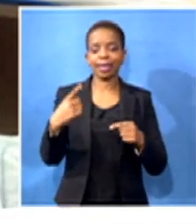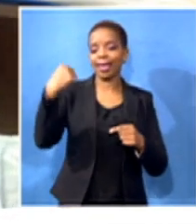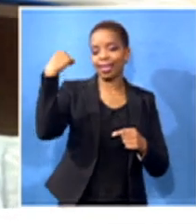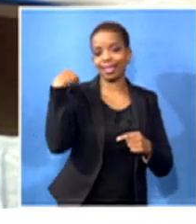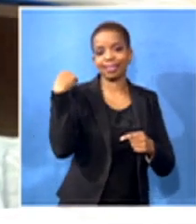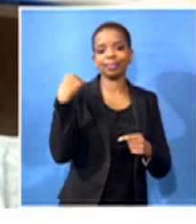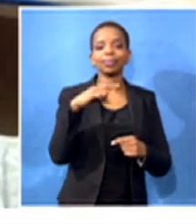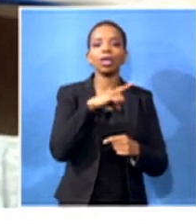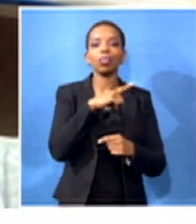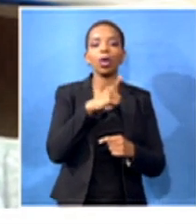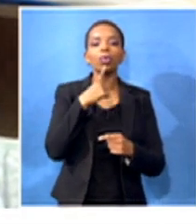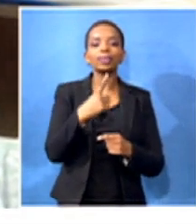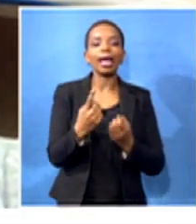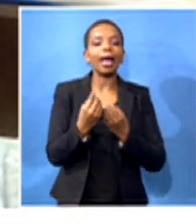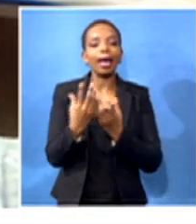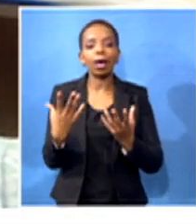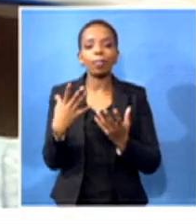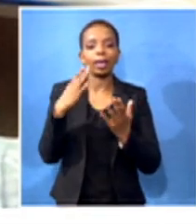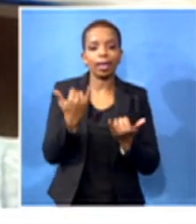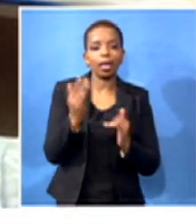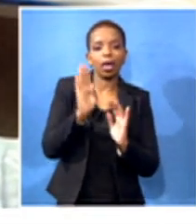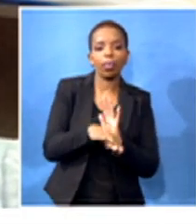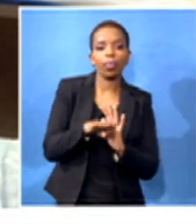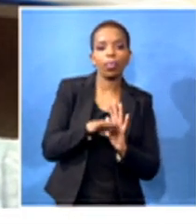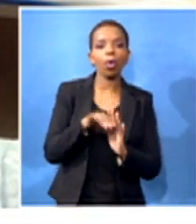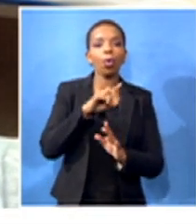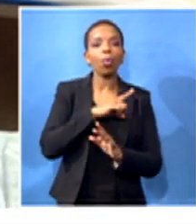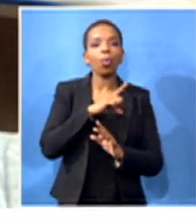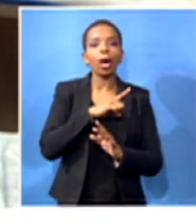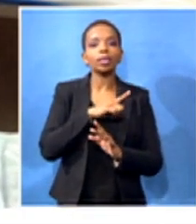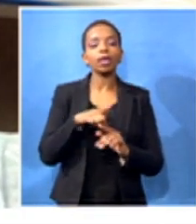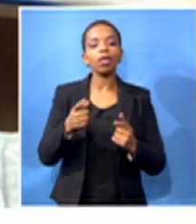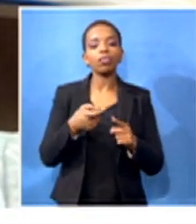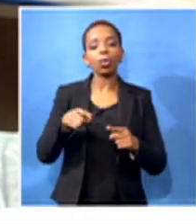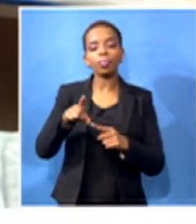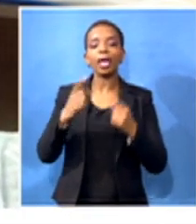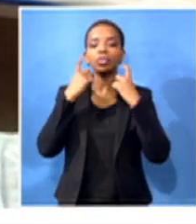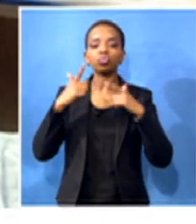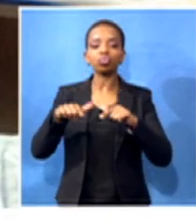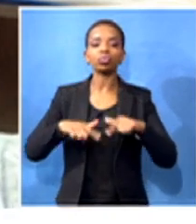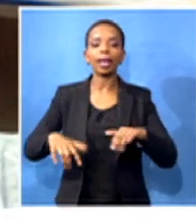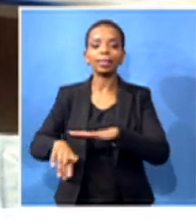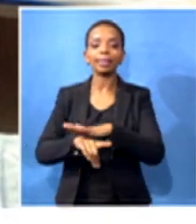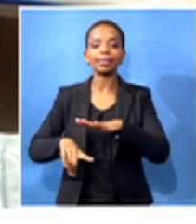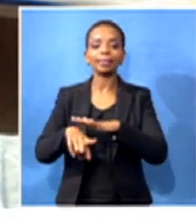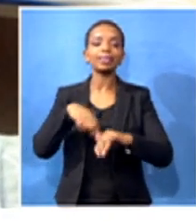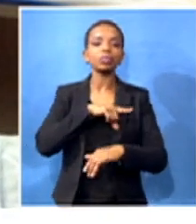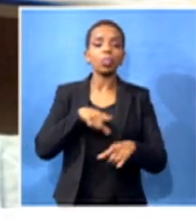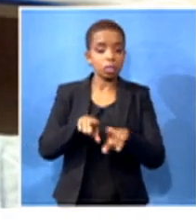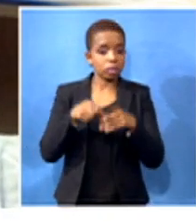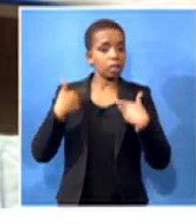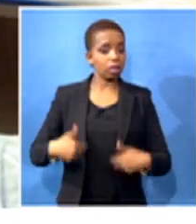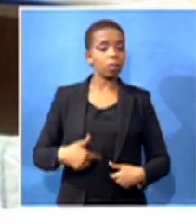with that which is now has resurfaced from department, I mean from the Zululand district, because I also want to know the exact